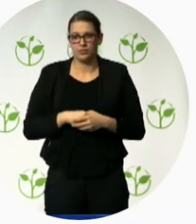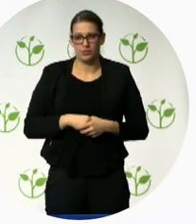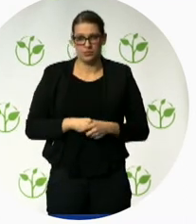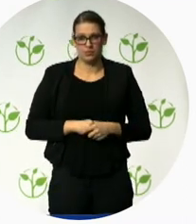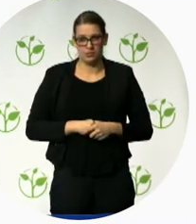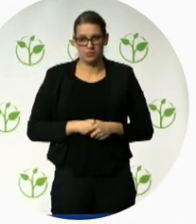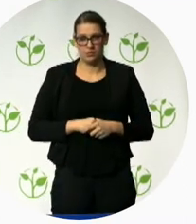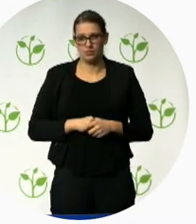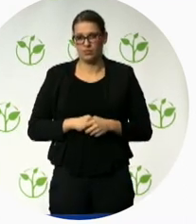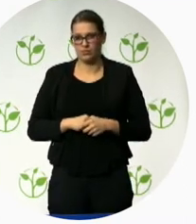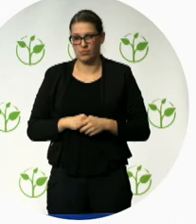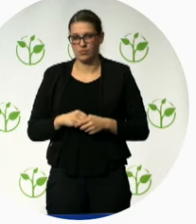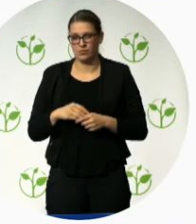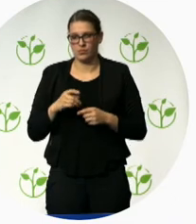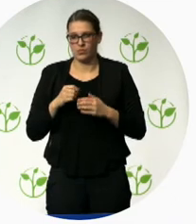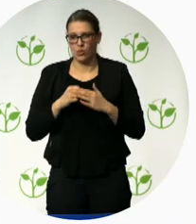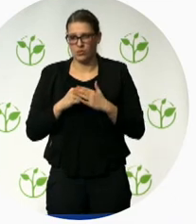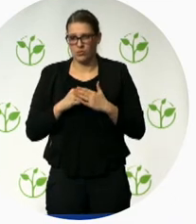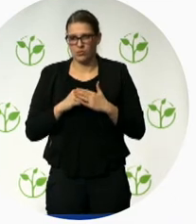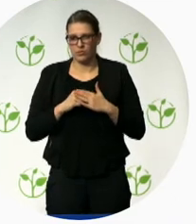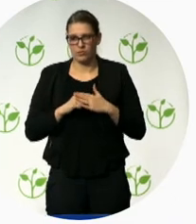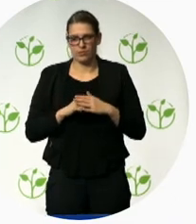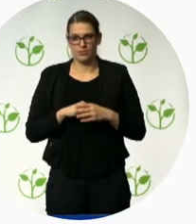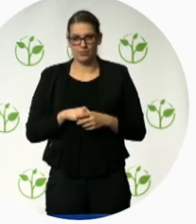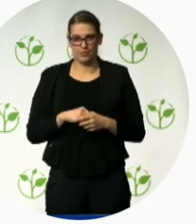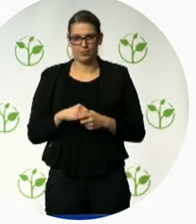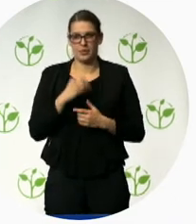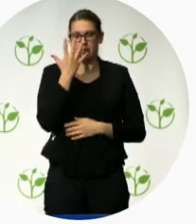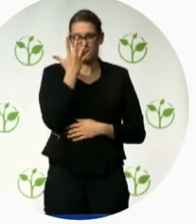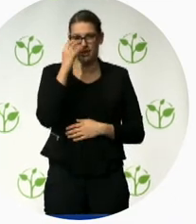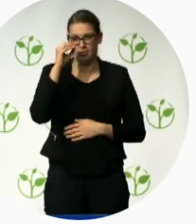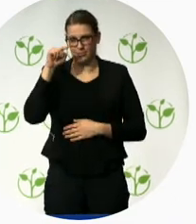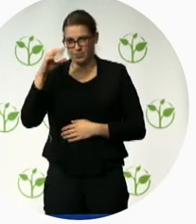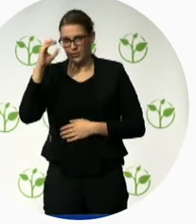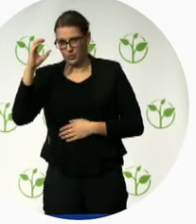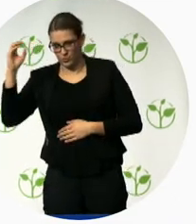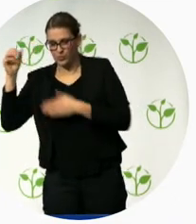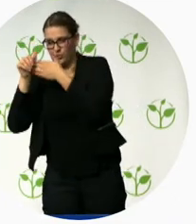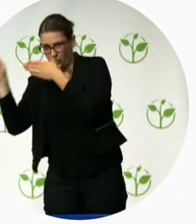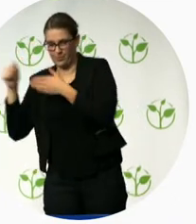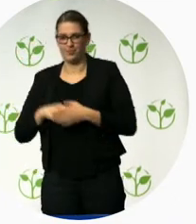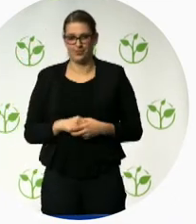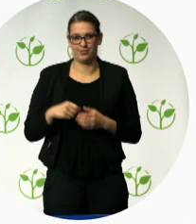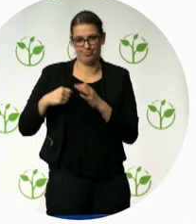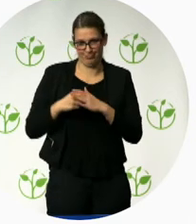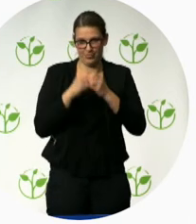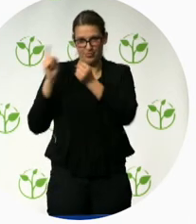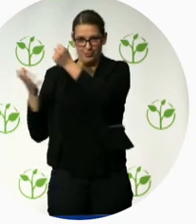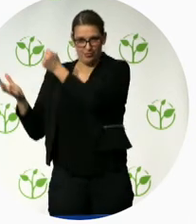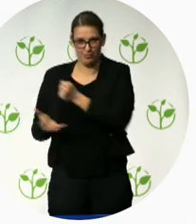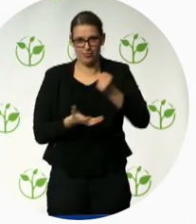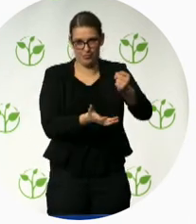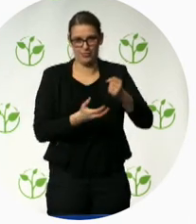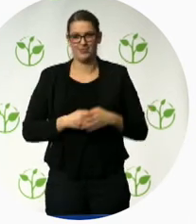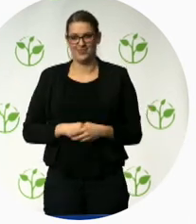by putting efforts on bringing people with disabilities in center and pregnant mothers in center, as prevention of disability is one of